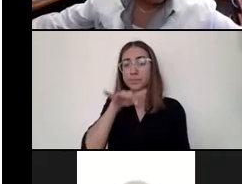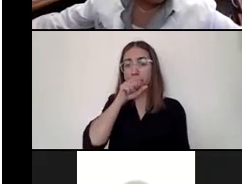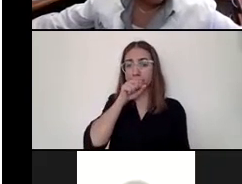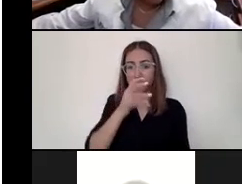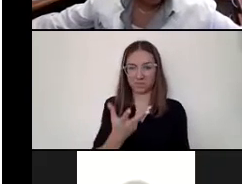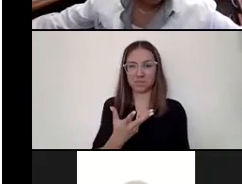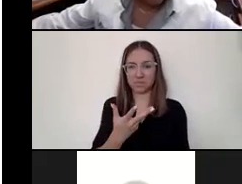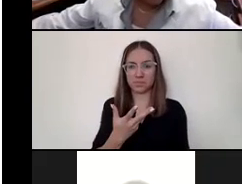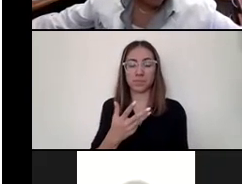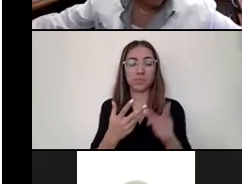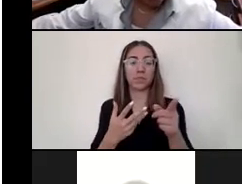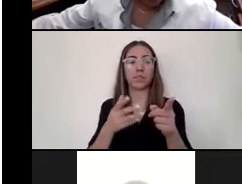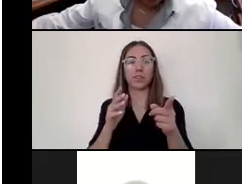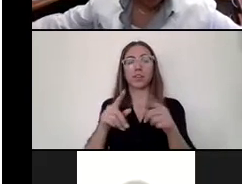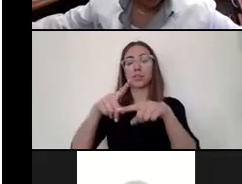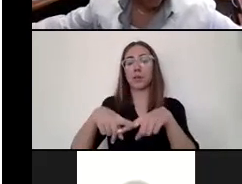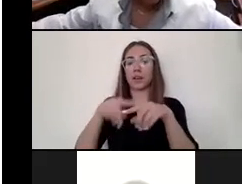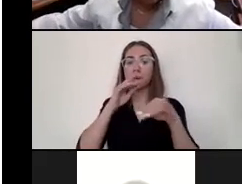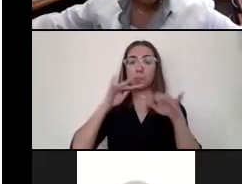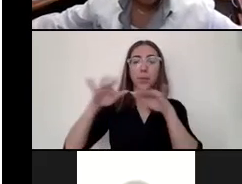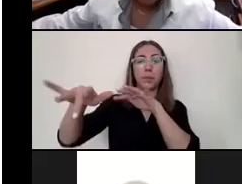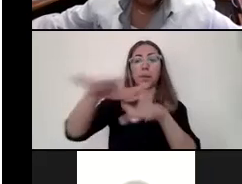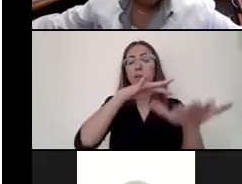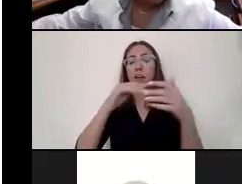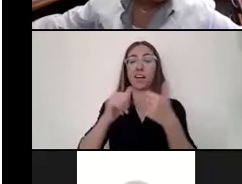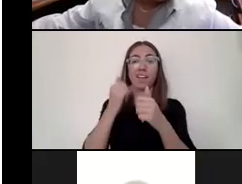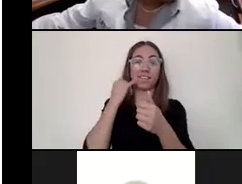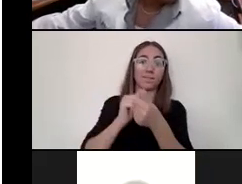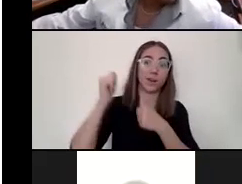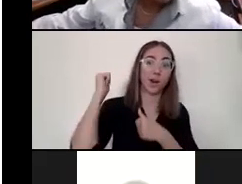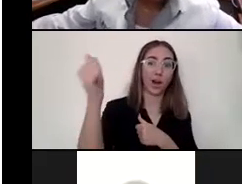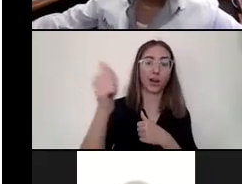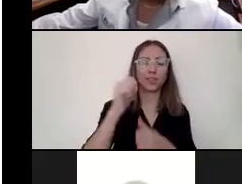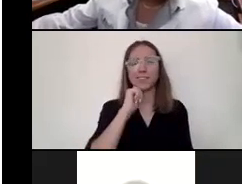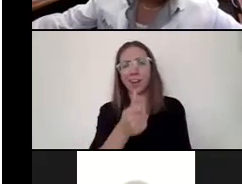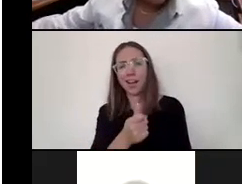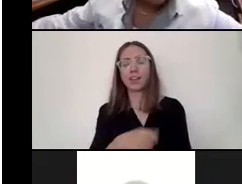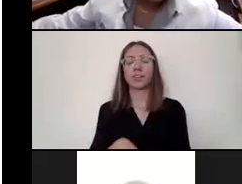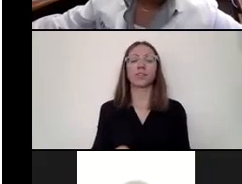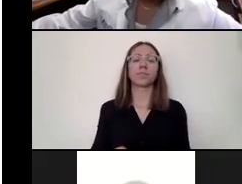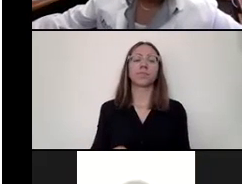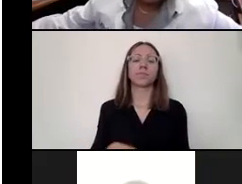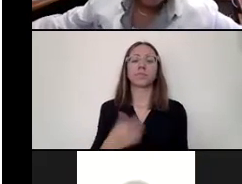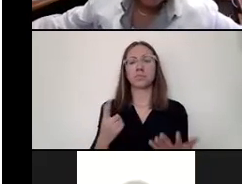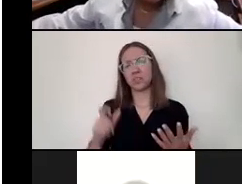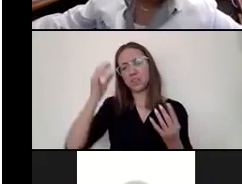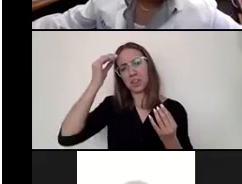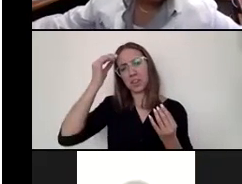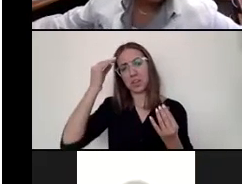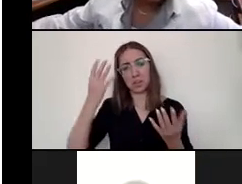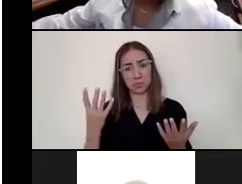this is how the virus is spread, depending on the particle size, how far it can be spread. But if you think about it,